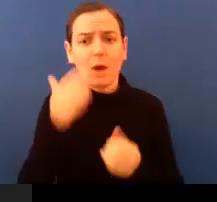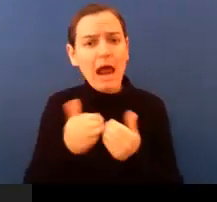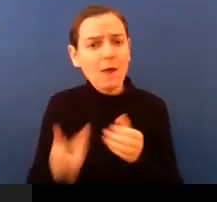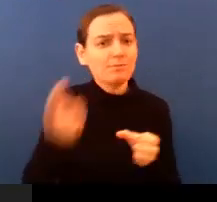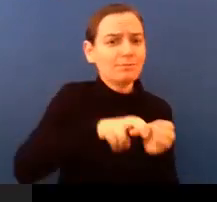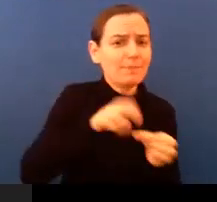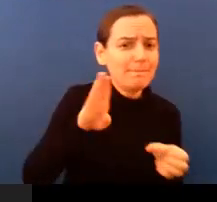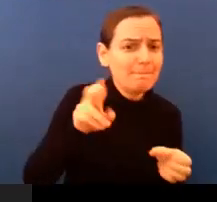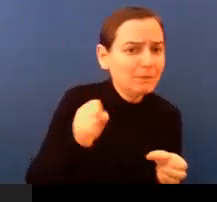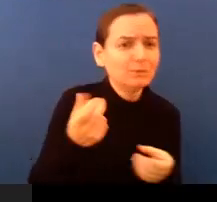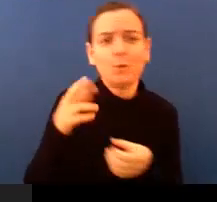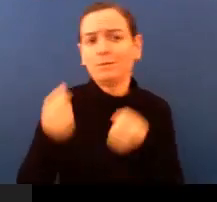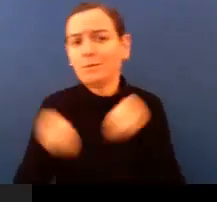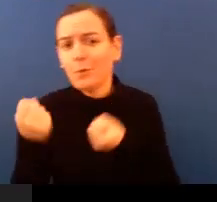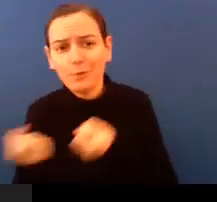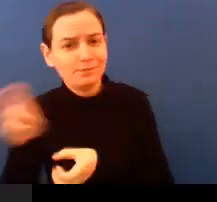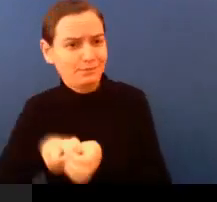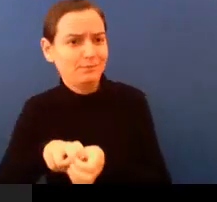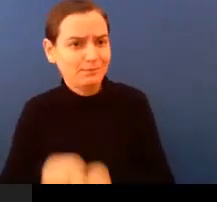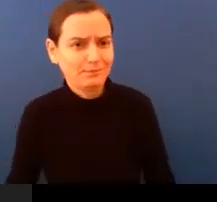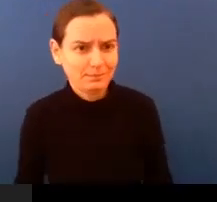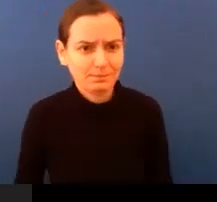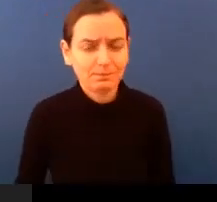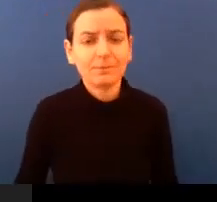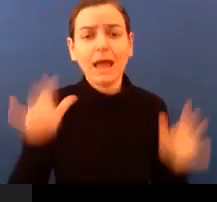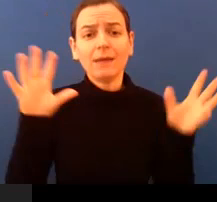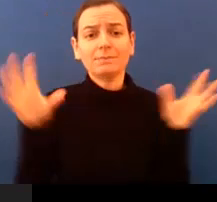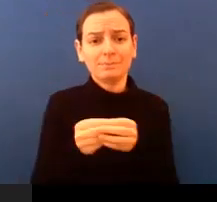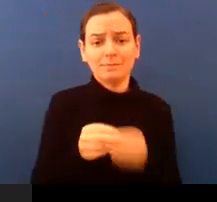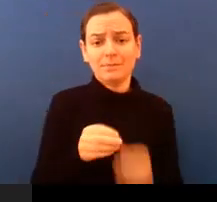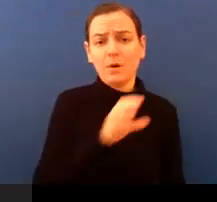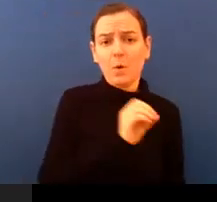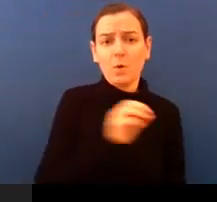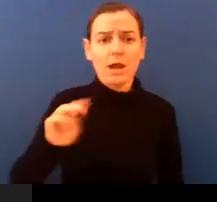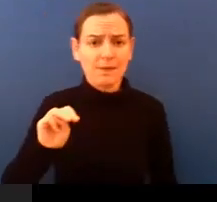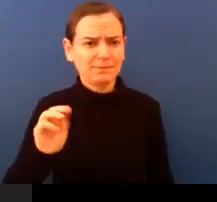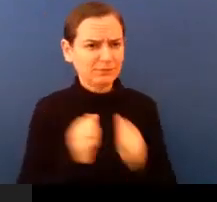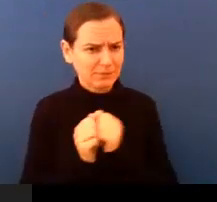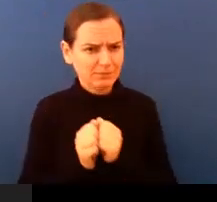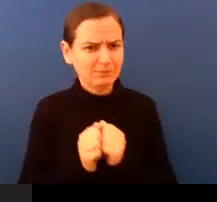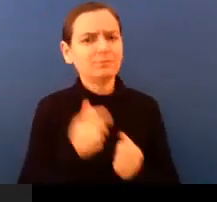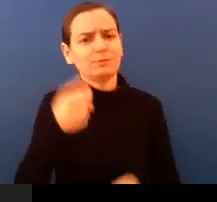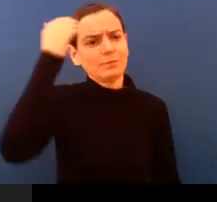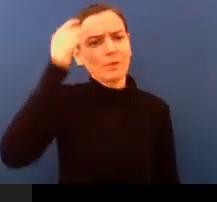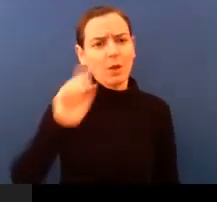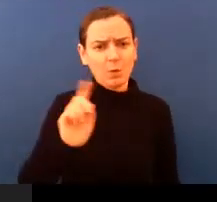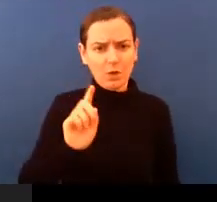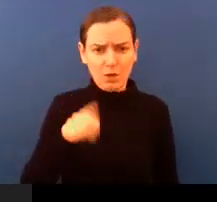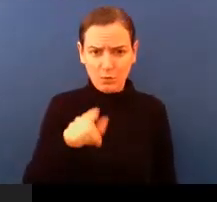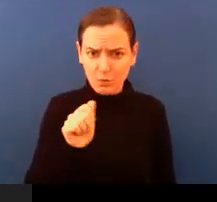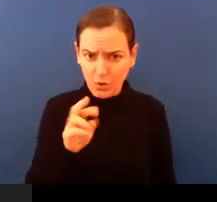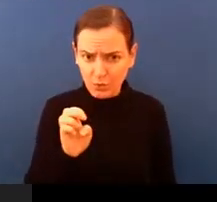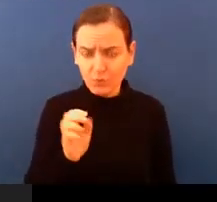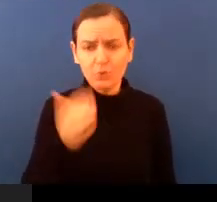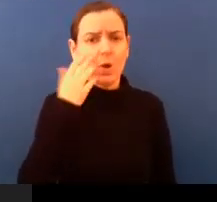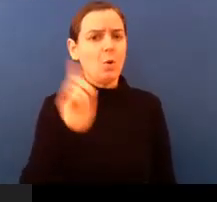So your orientation mobility skills are for you to understand where you are, where you're going, how are you